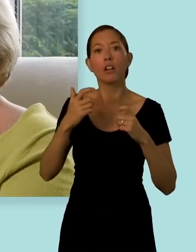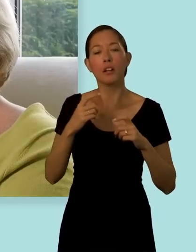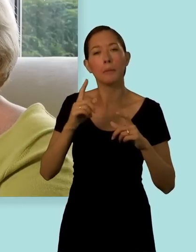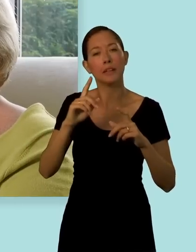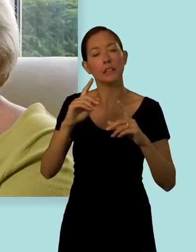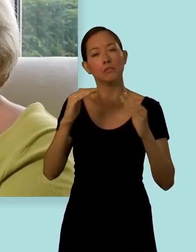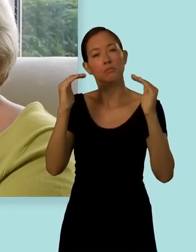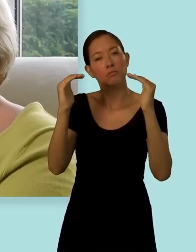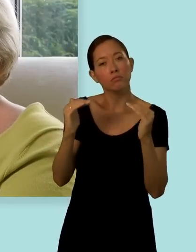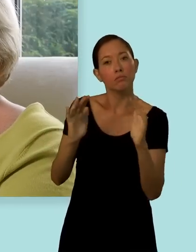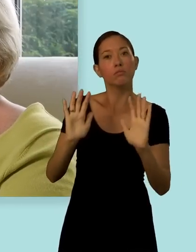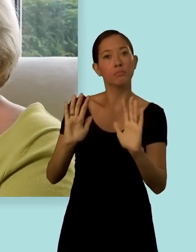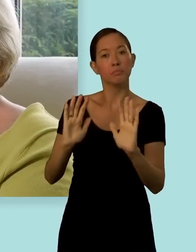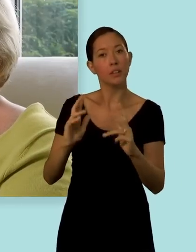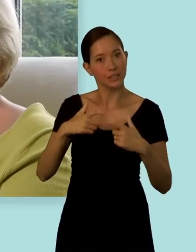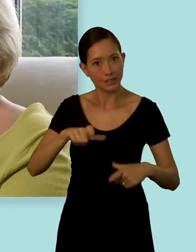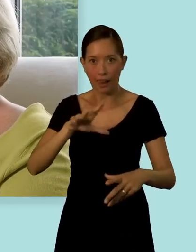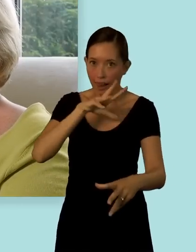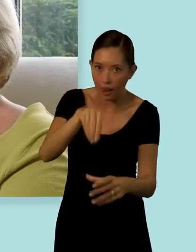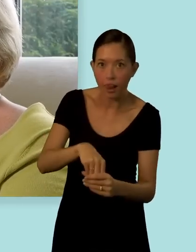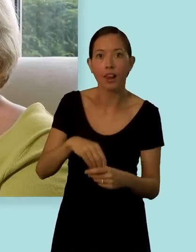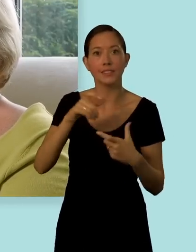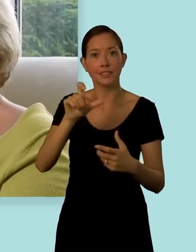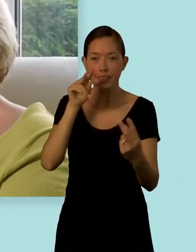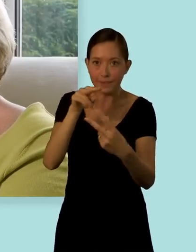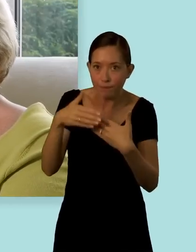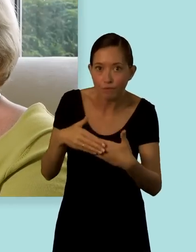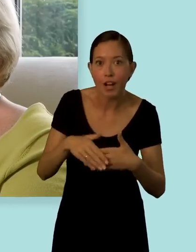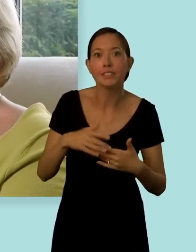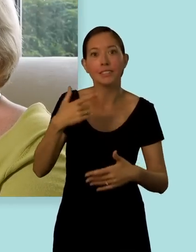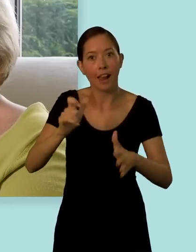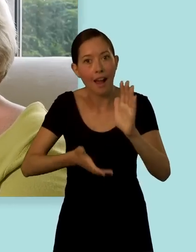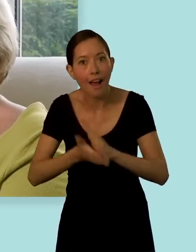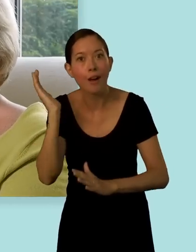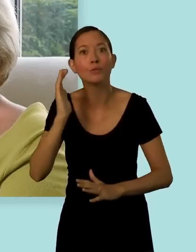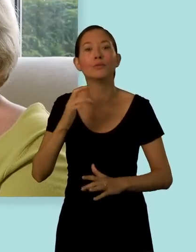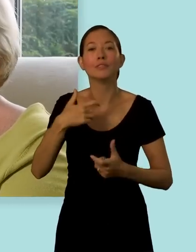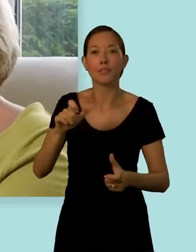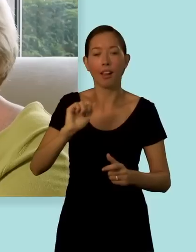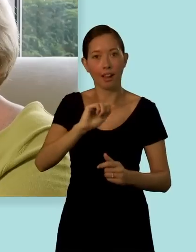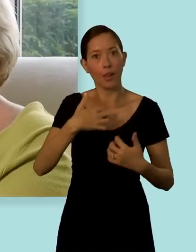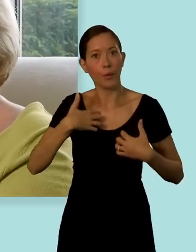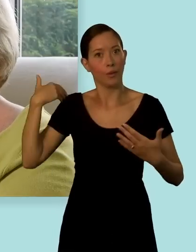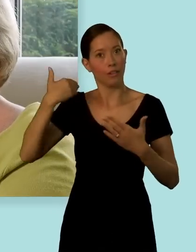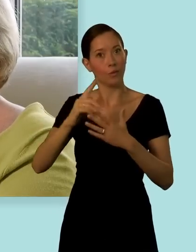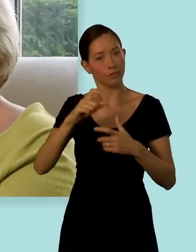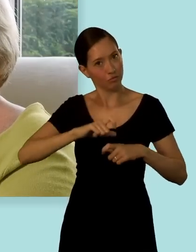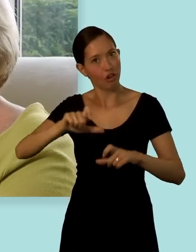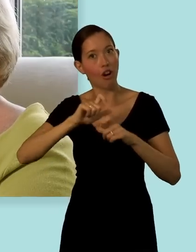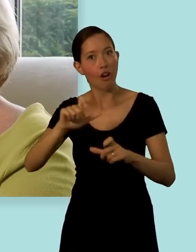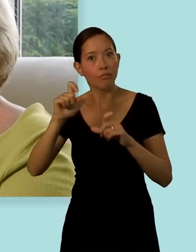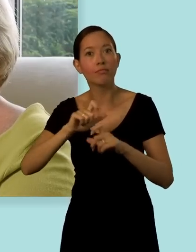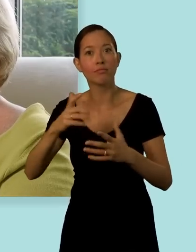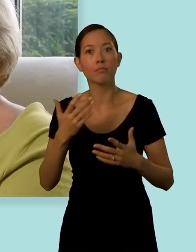maybe at a different level to what they've done it, but actually still taking part, seeing their friends, going out and about, and following the interests